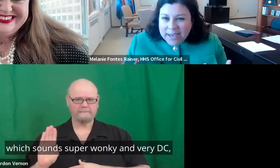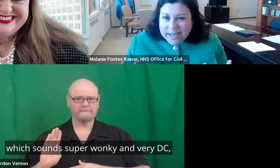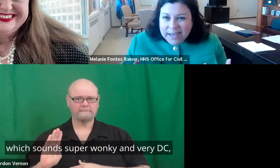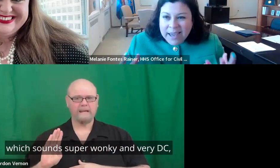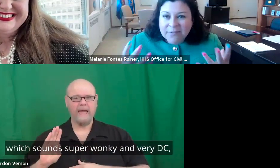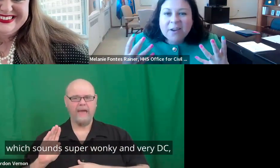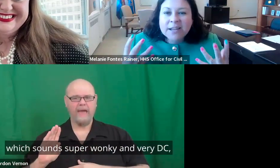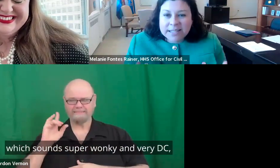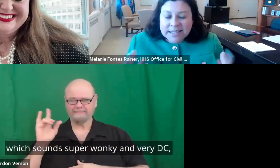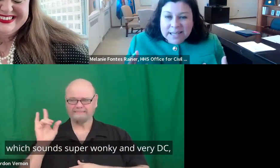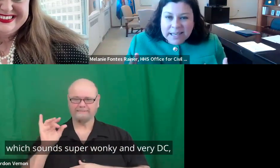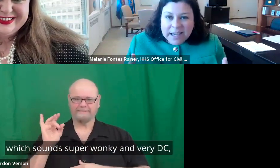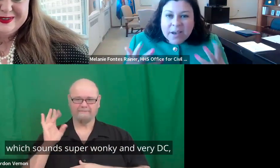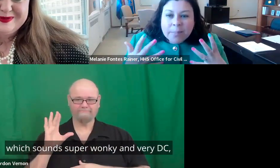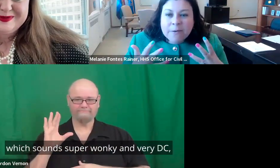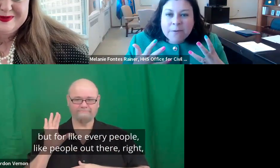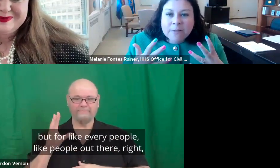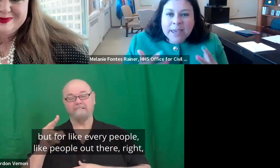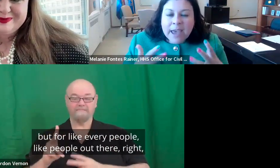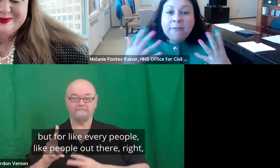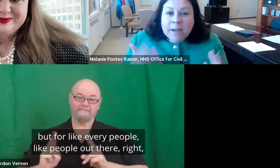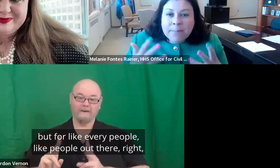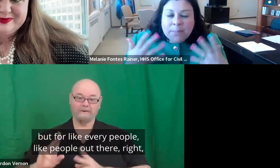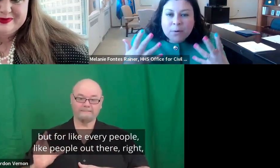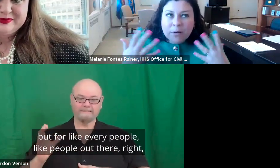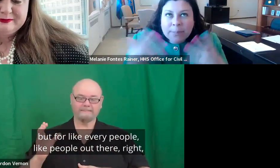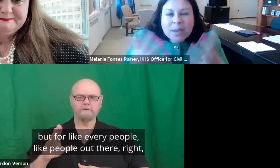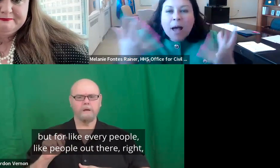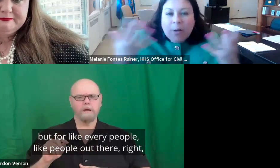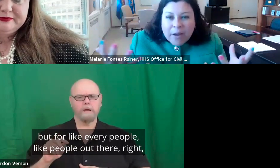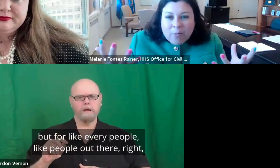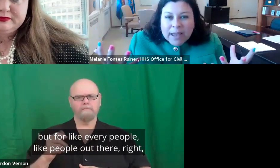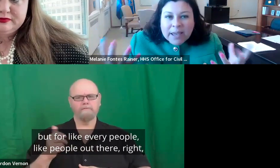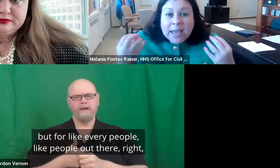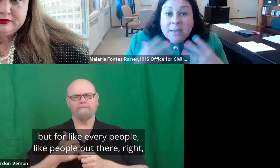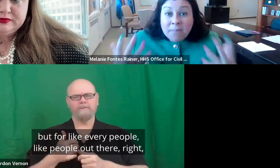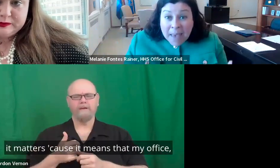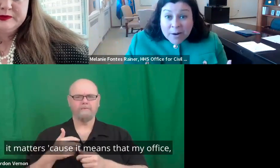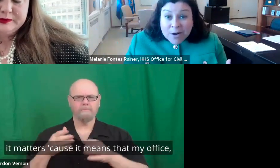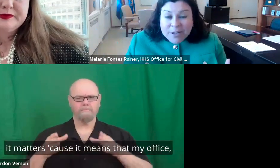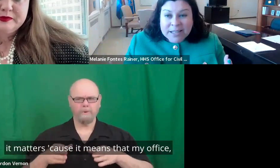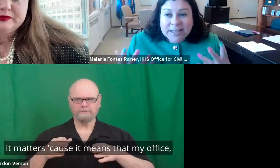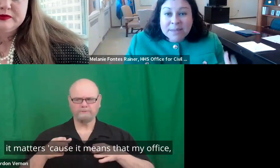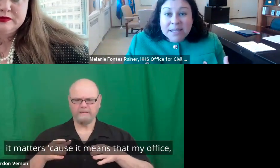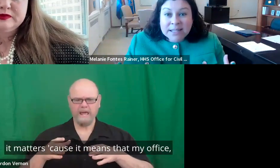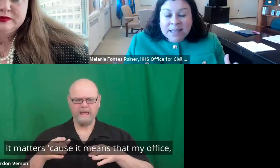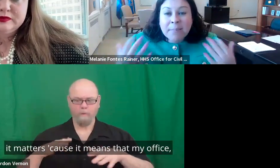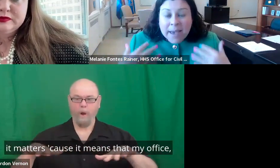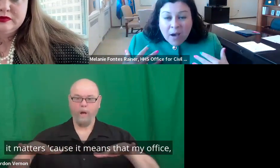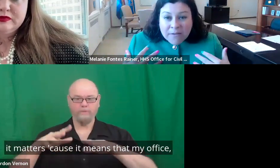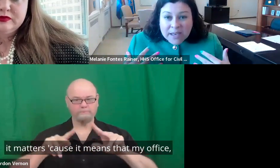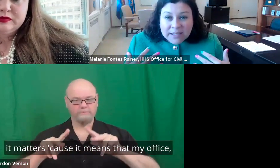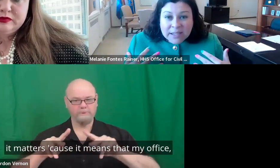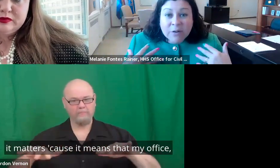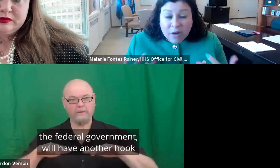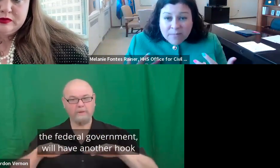super wonky and very DC, but for like people out there, right? It matters because it means that